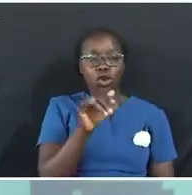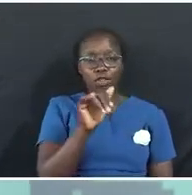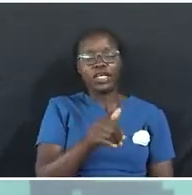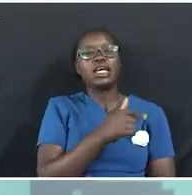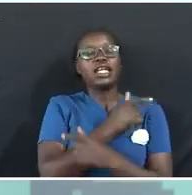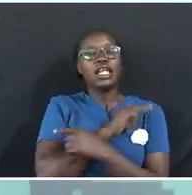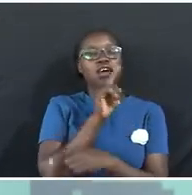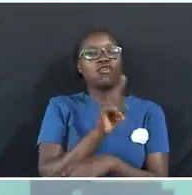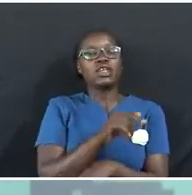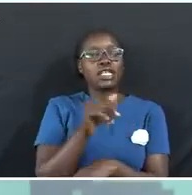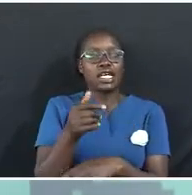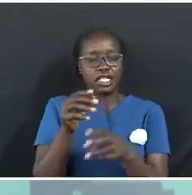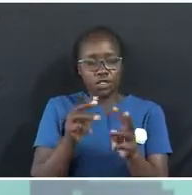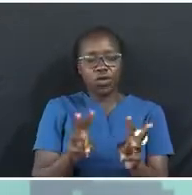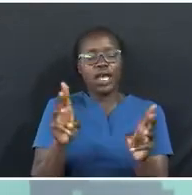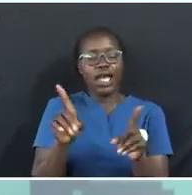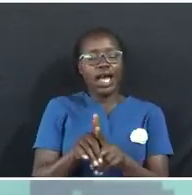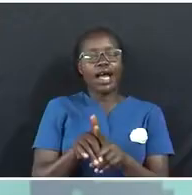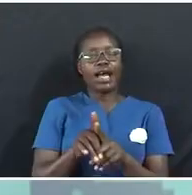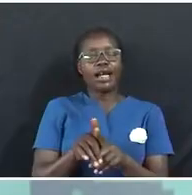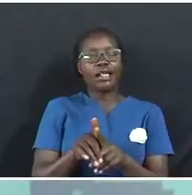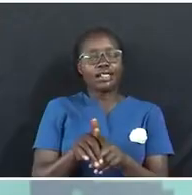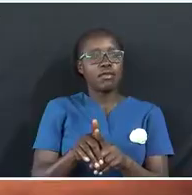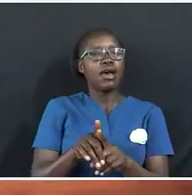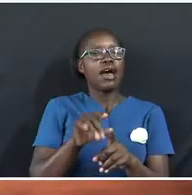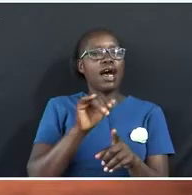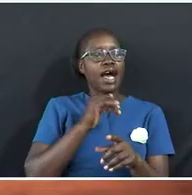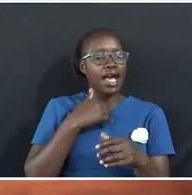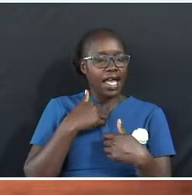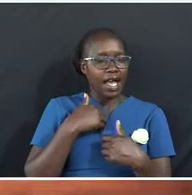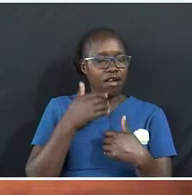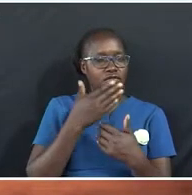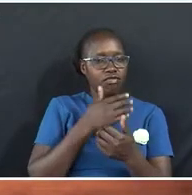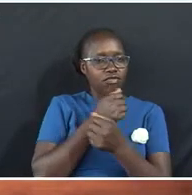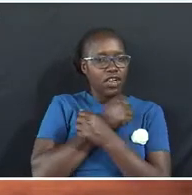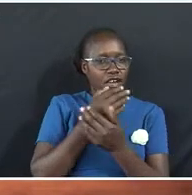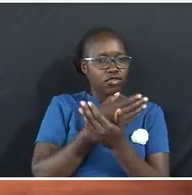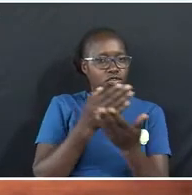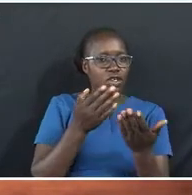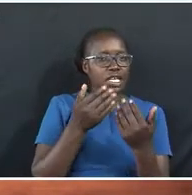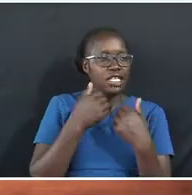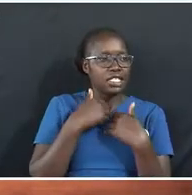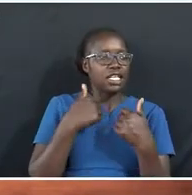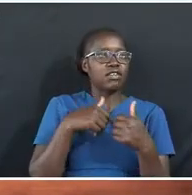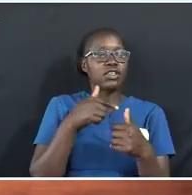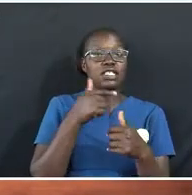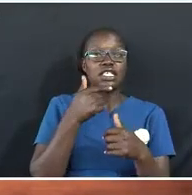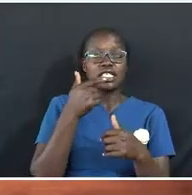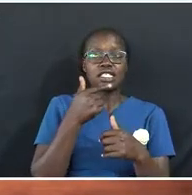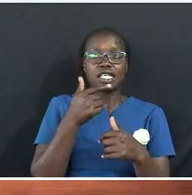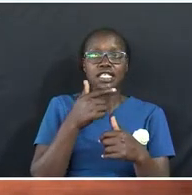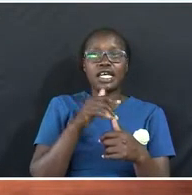another the way I have loved you. How has Jesus loved us? He has loved us as he has said in